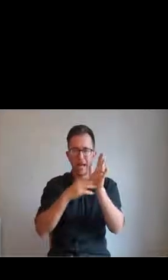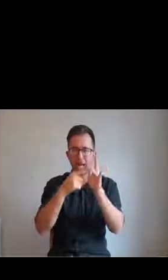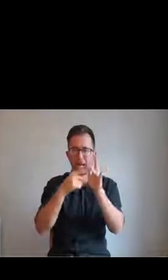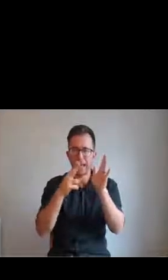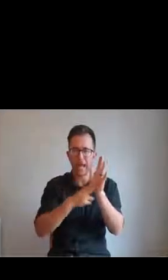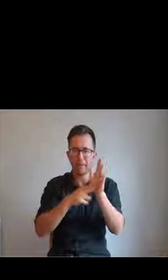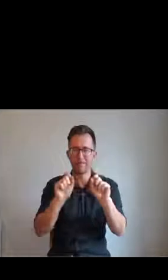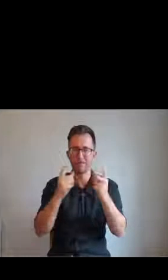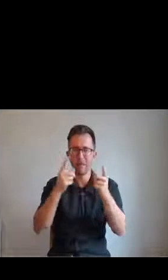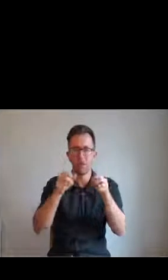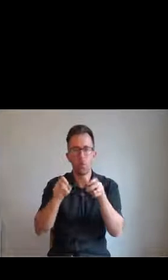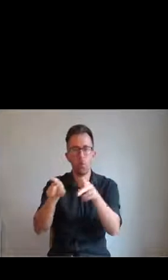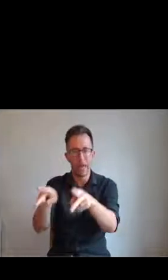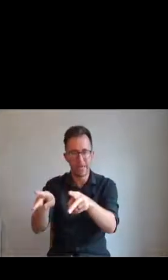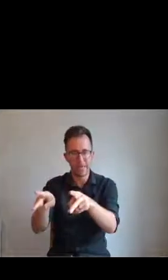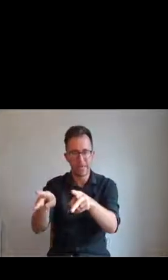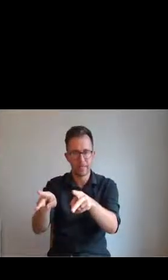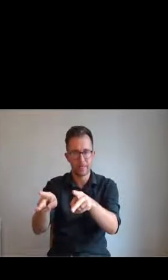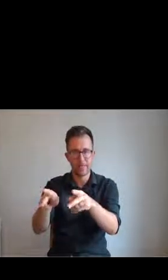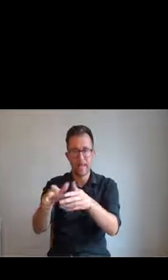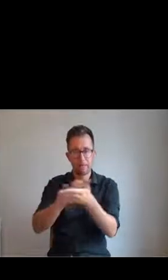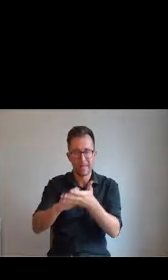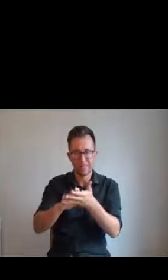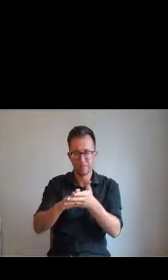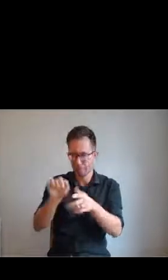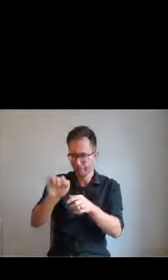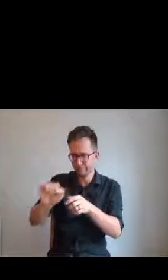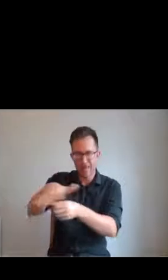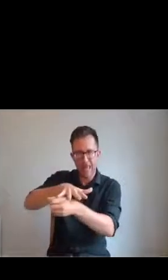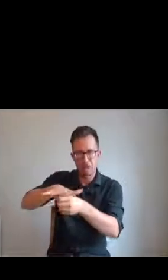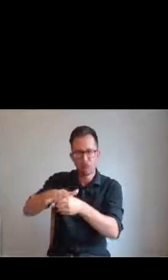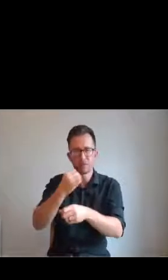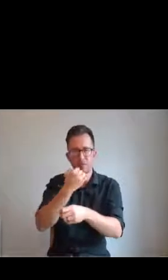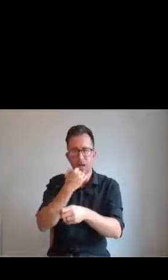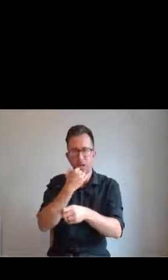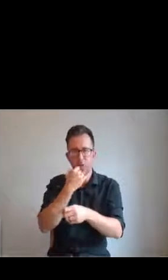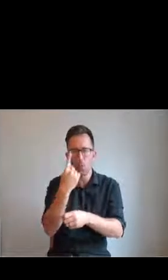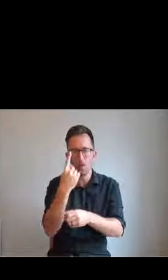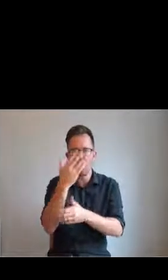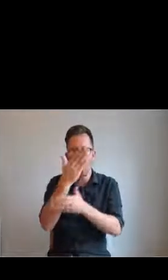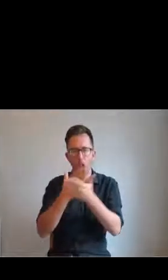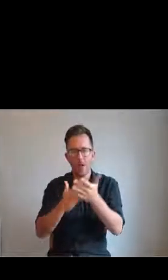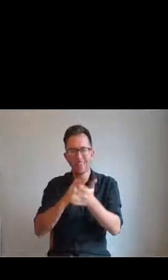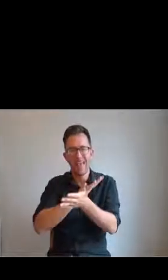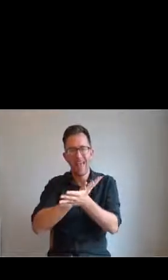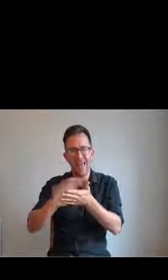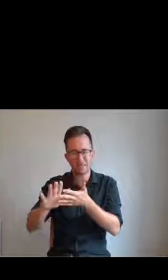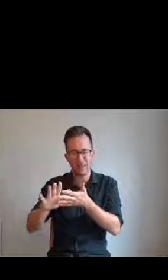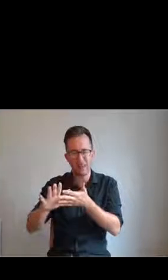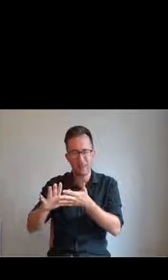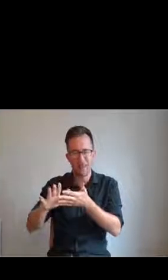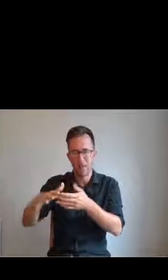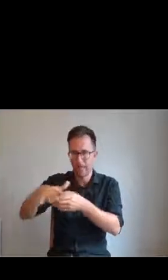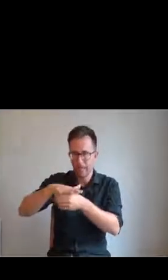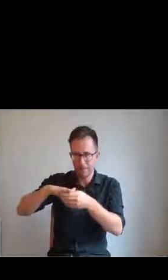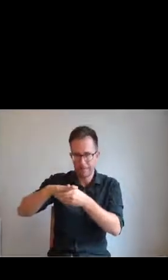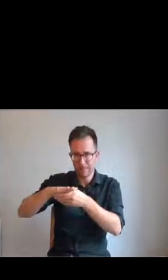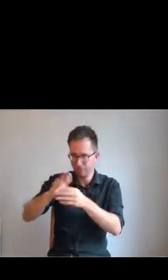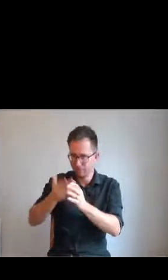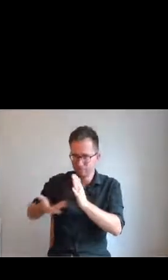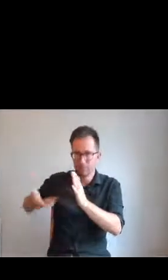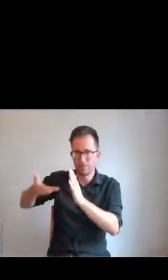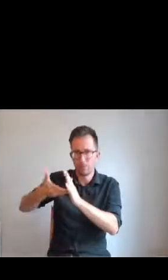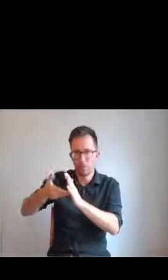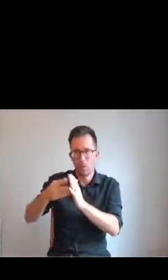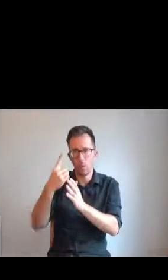remain approximately 1.5 hectares in area, which is the same as it is now, with an additional 1.5 hectares set aside